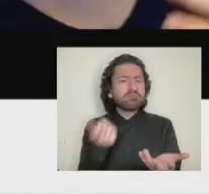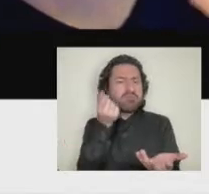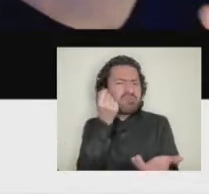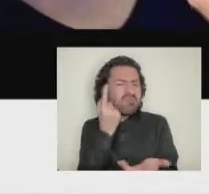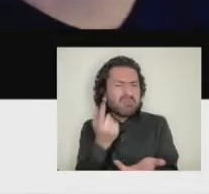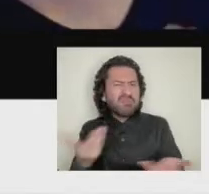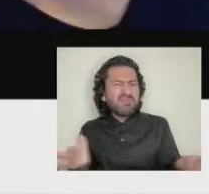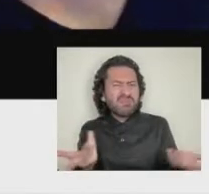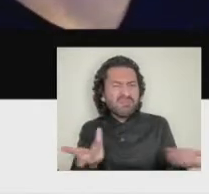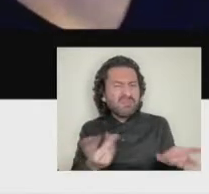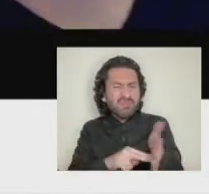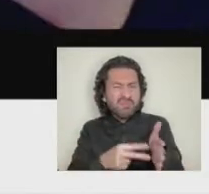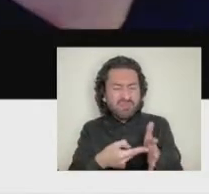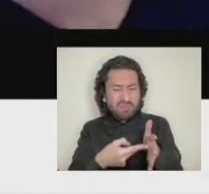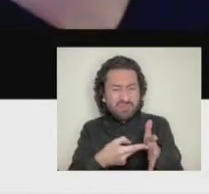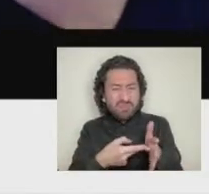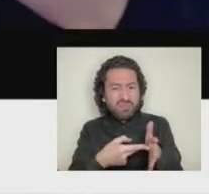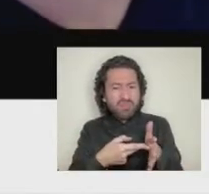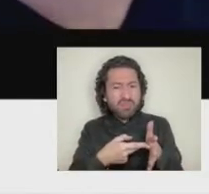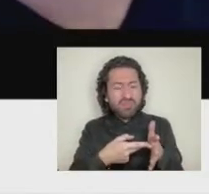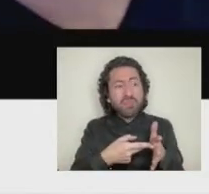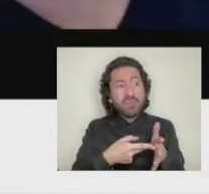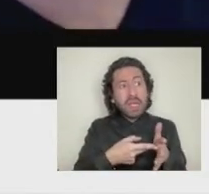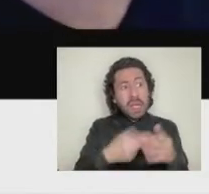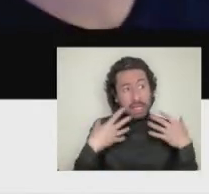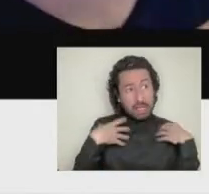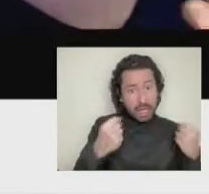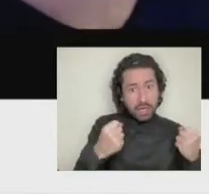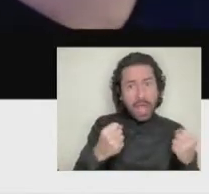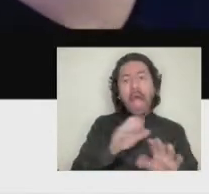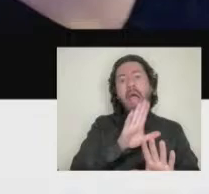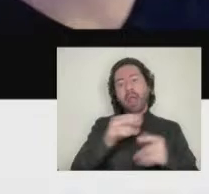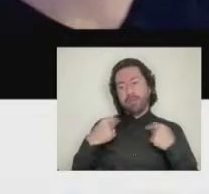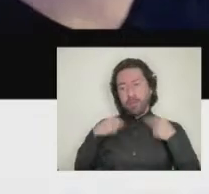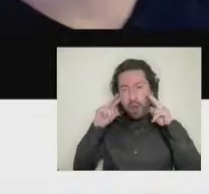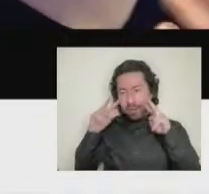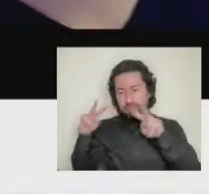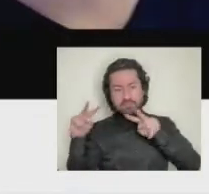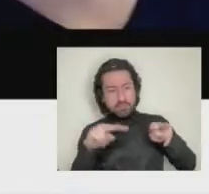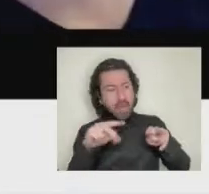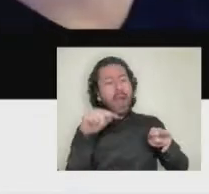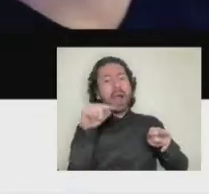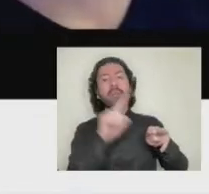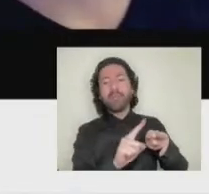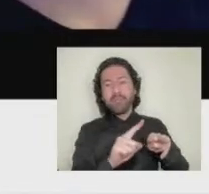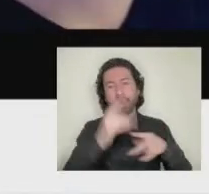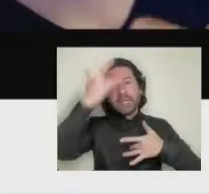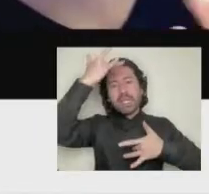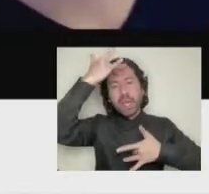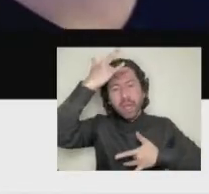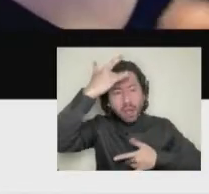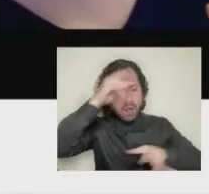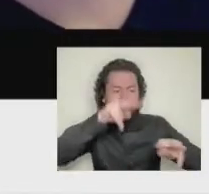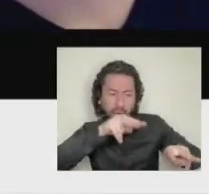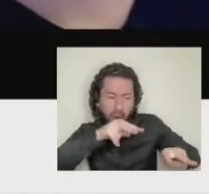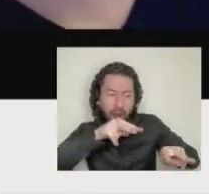conception of health is quite hegemonic and in terms of a biomedical approach to health. And that limits the